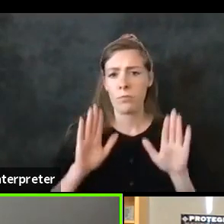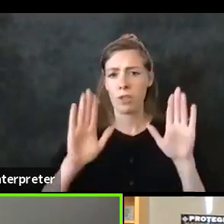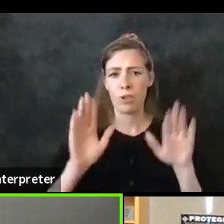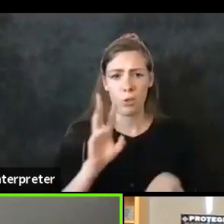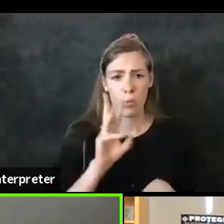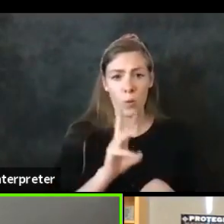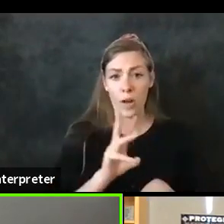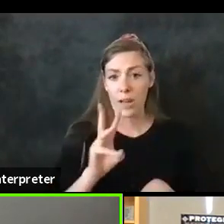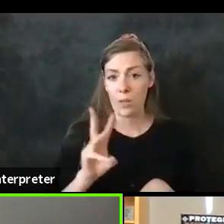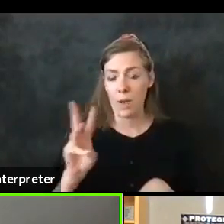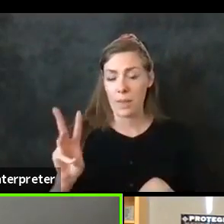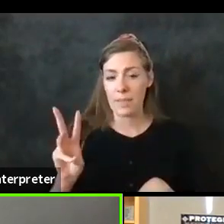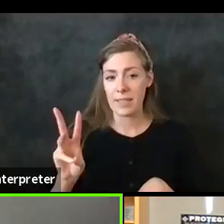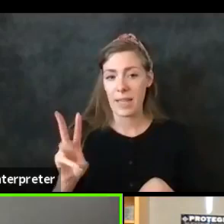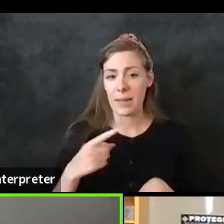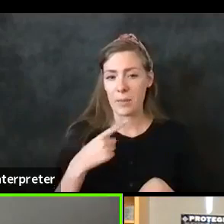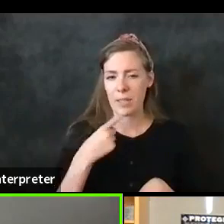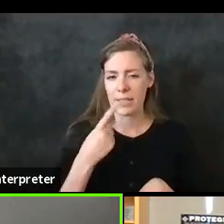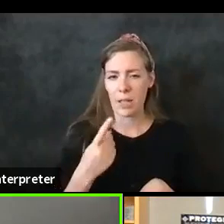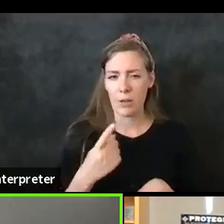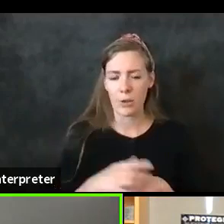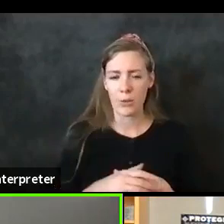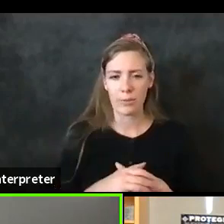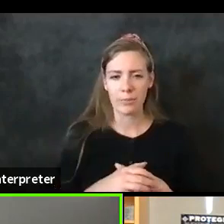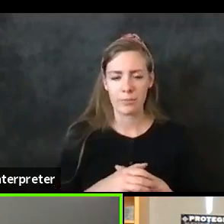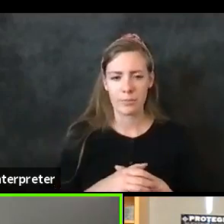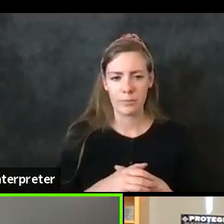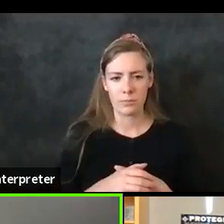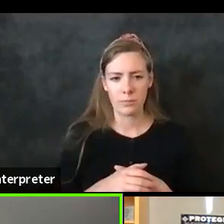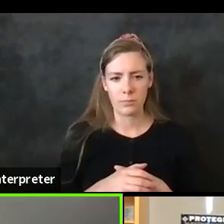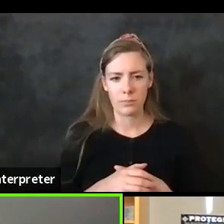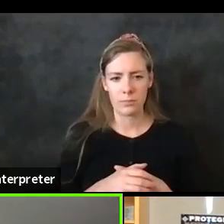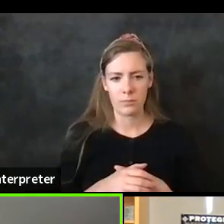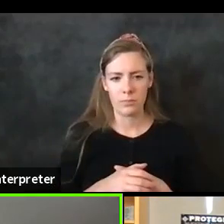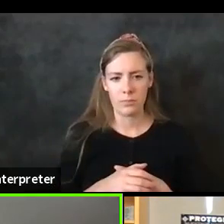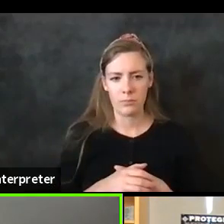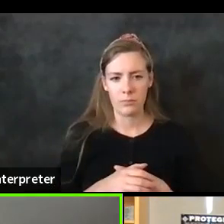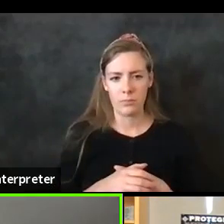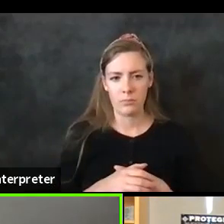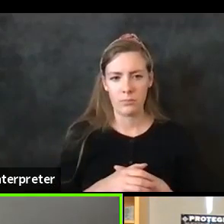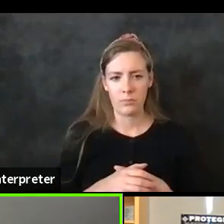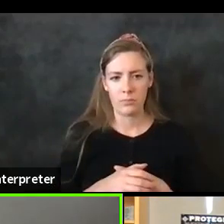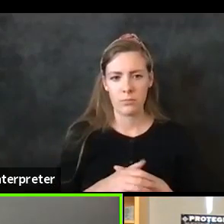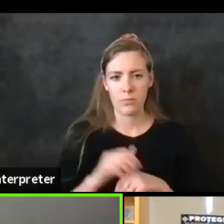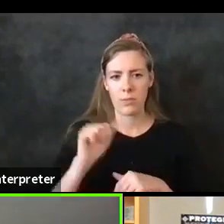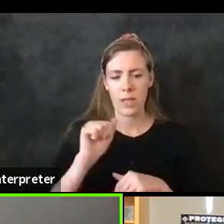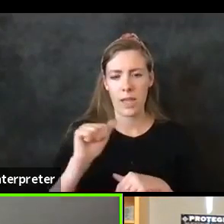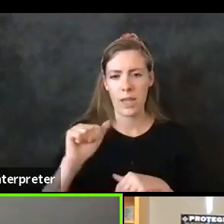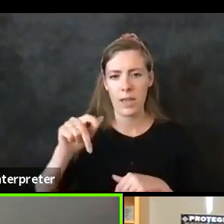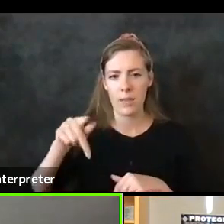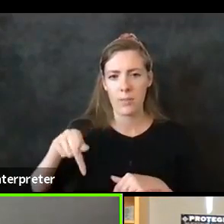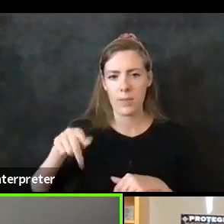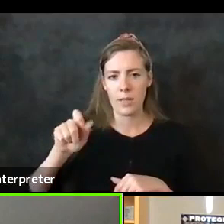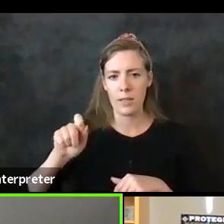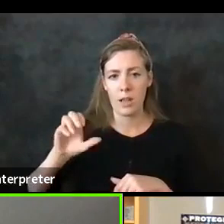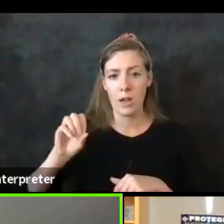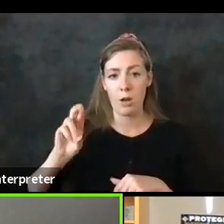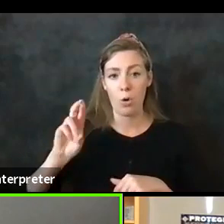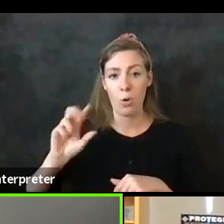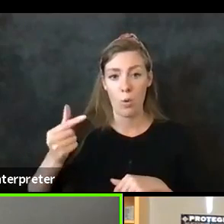have. I'm going to just read it out just so I don't make a mistake on it. It is aap.org, and it